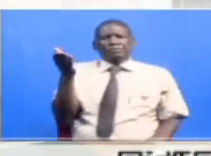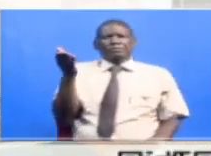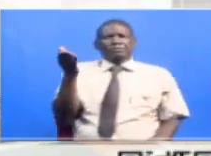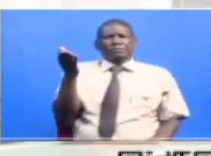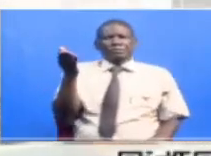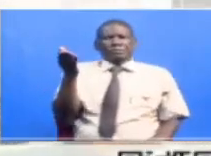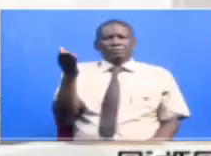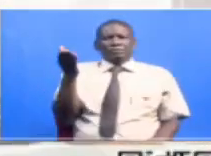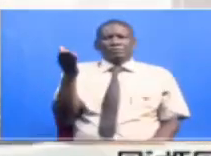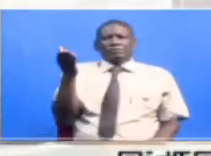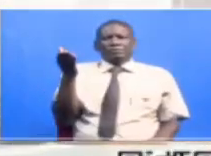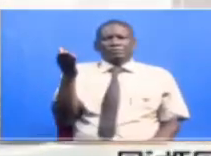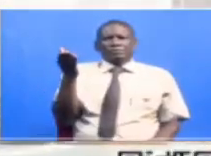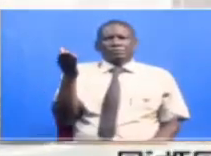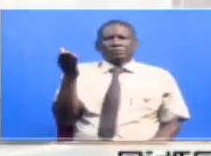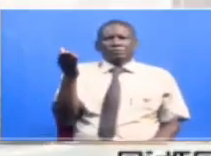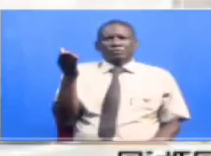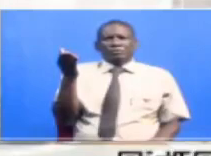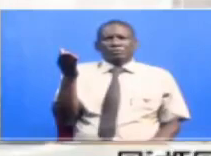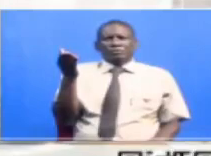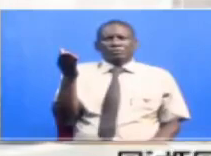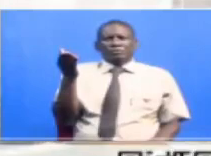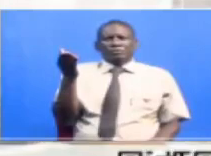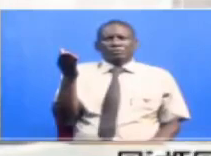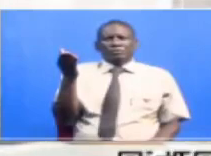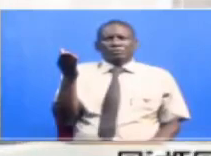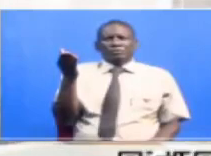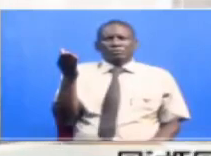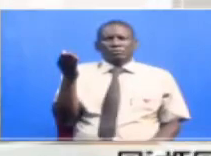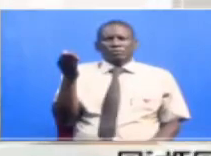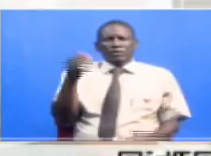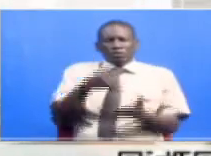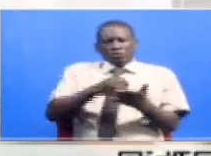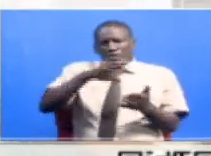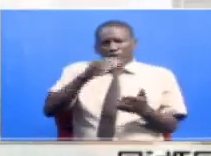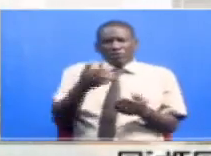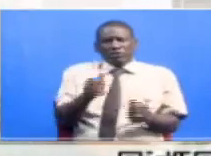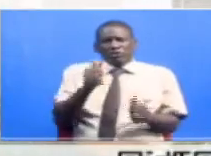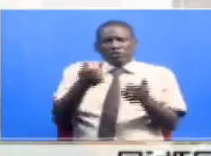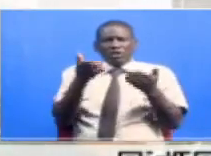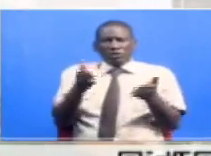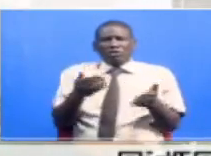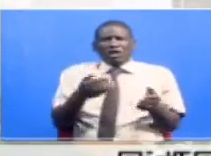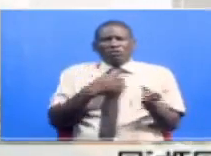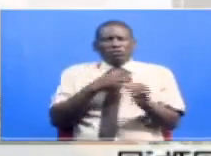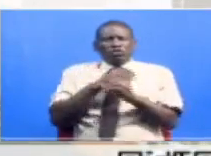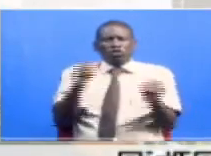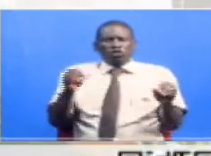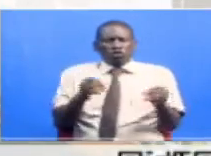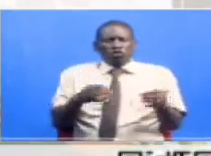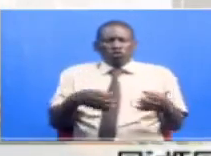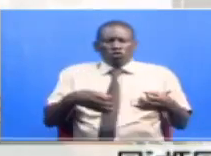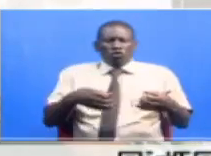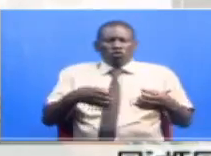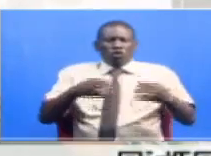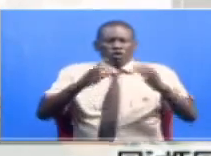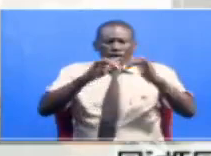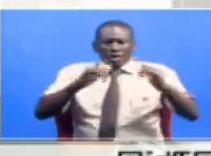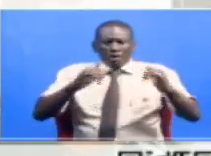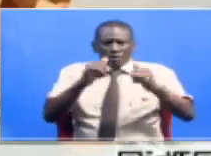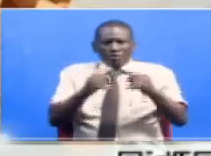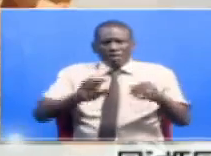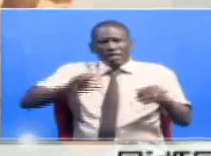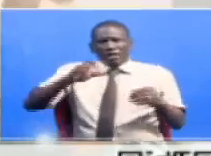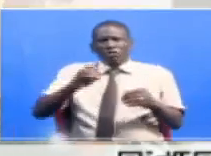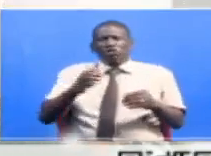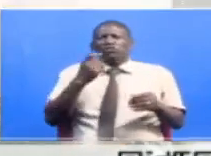Elgeyo Marakwet, Turkana, and Narok, including others, which now have no displaced households or camps. In the county